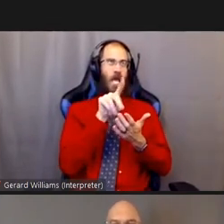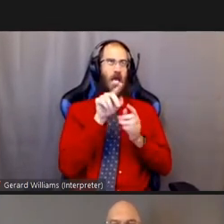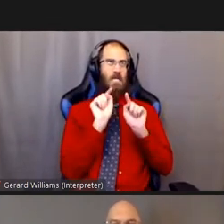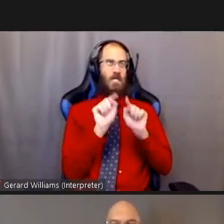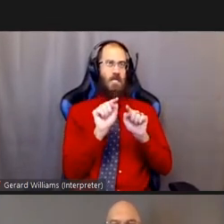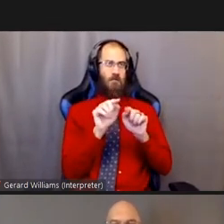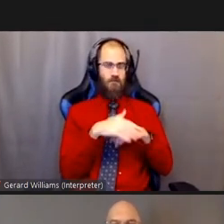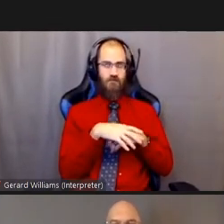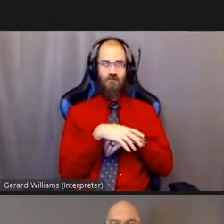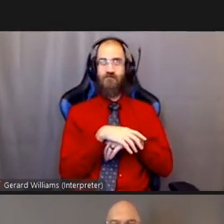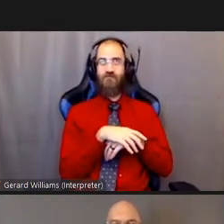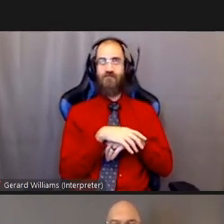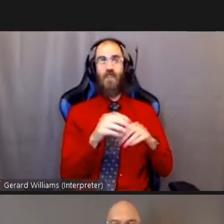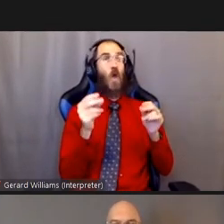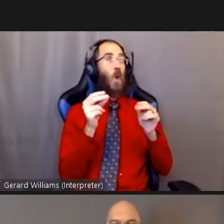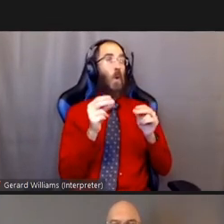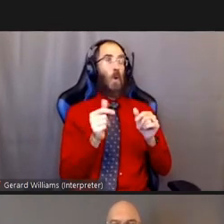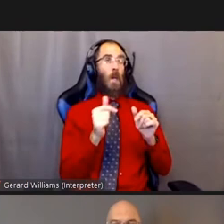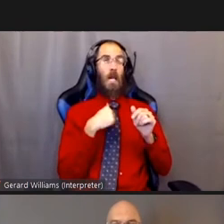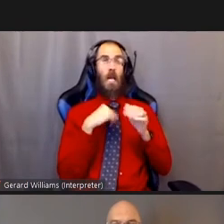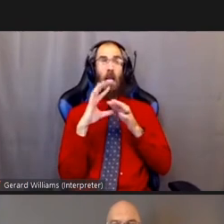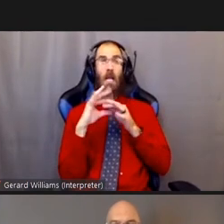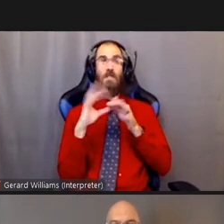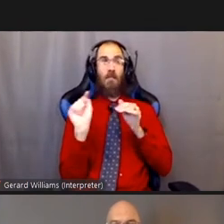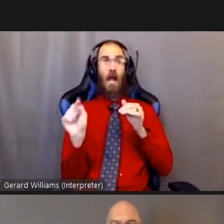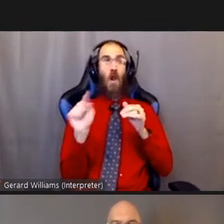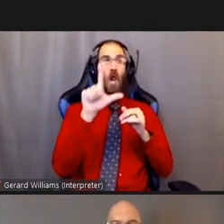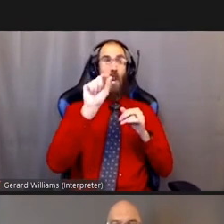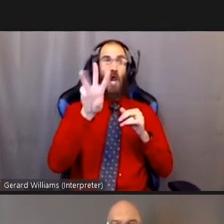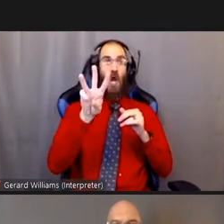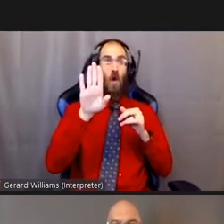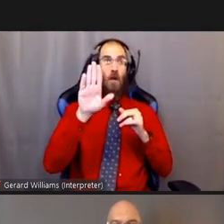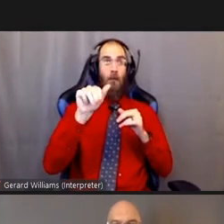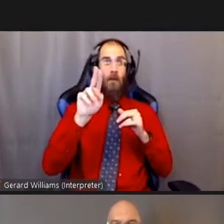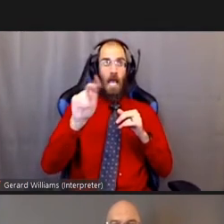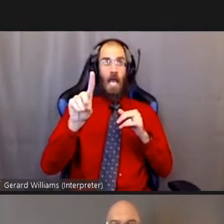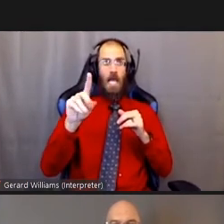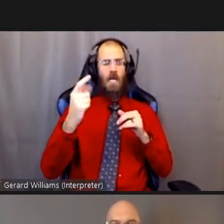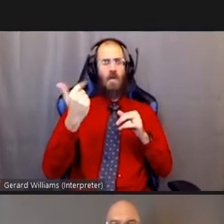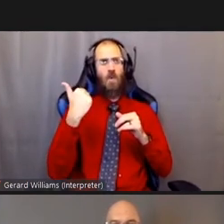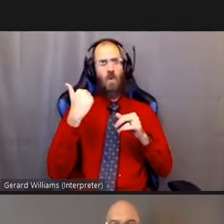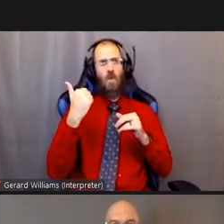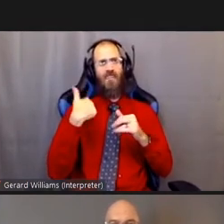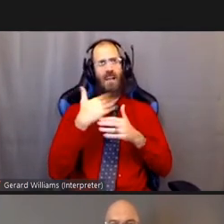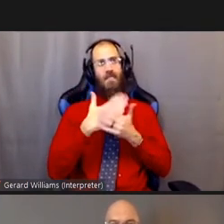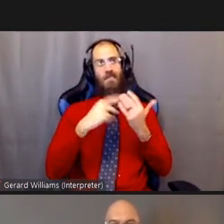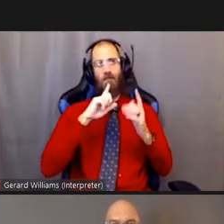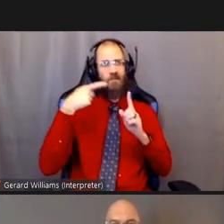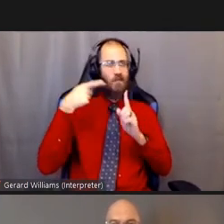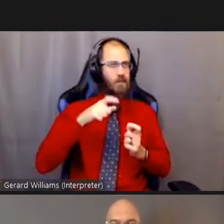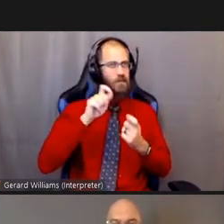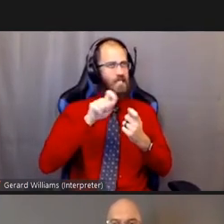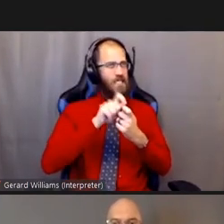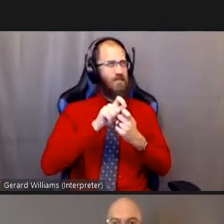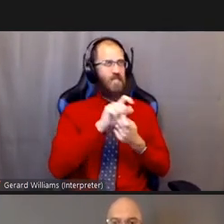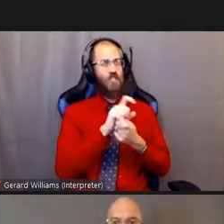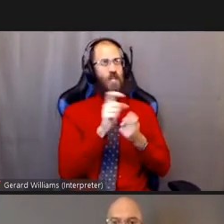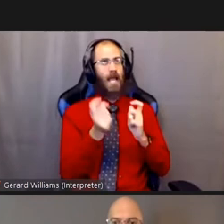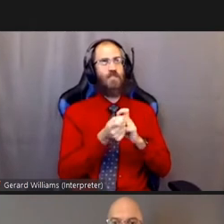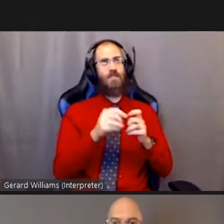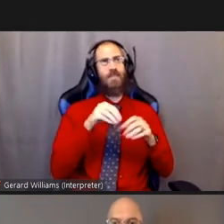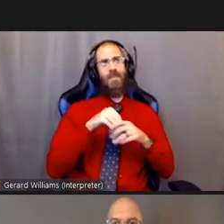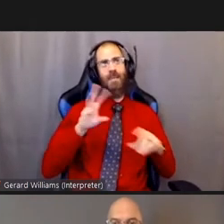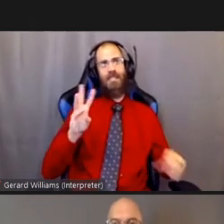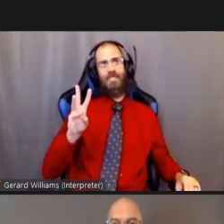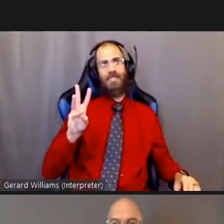I'll mention just quickly in the low-band range that we are making targeted changes or have made targeted changes in the 600